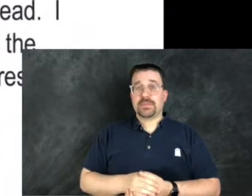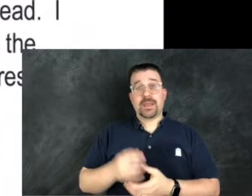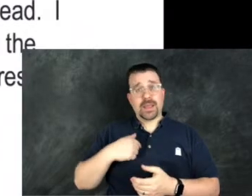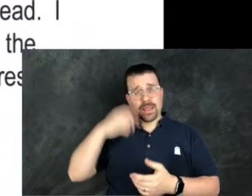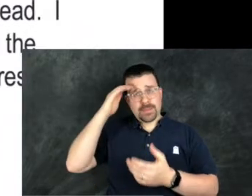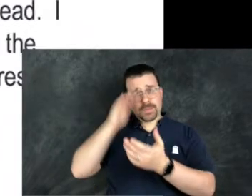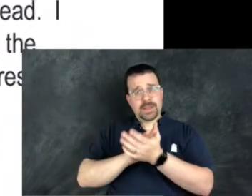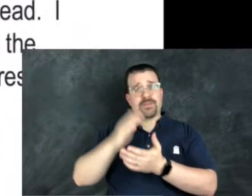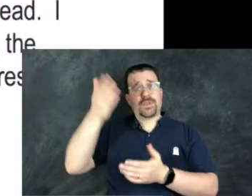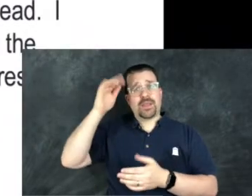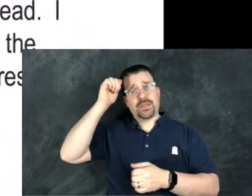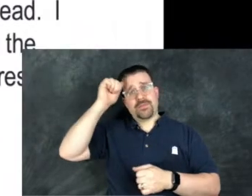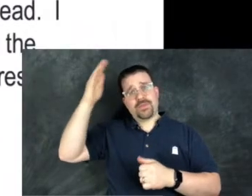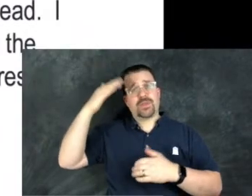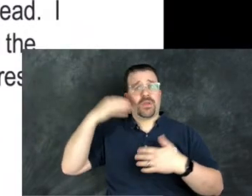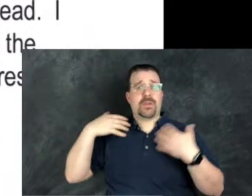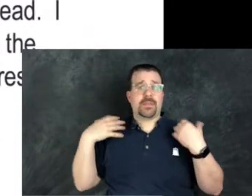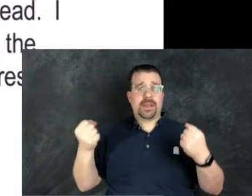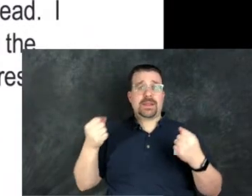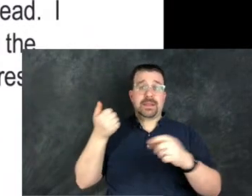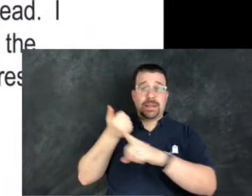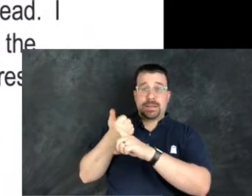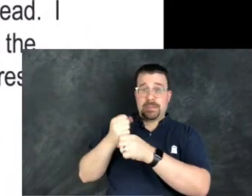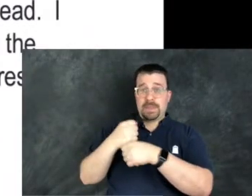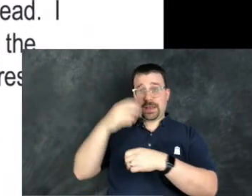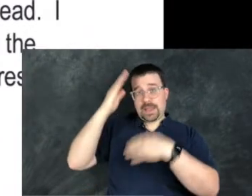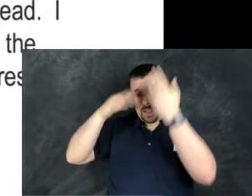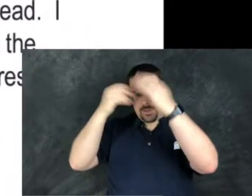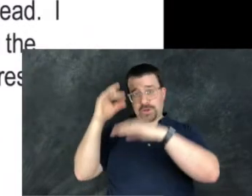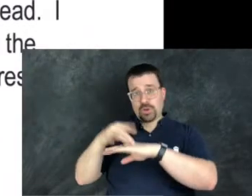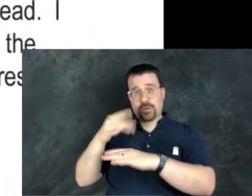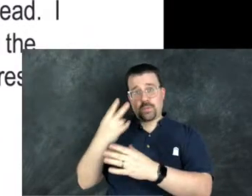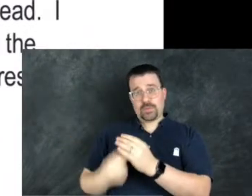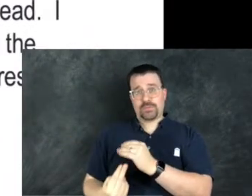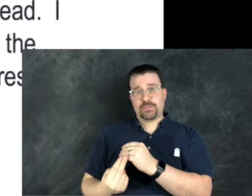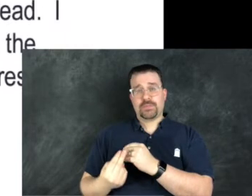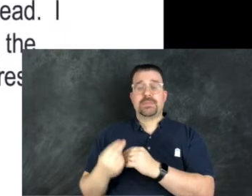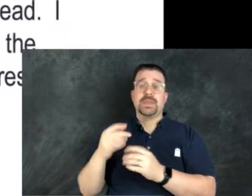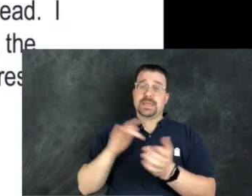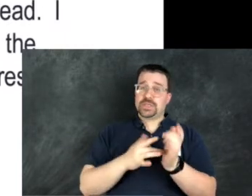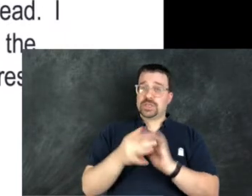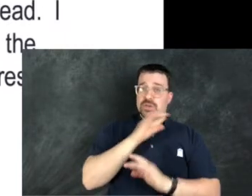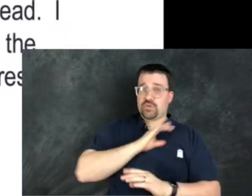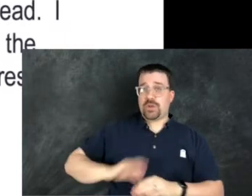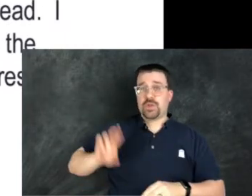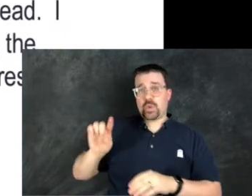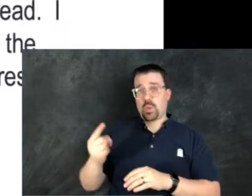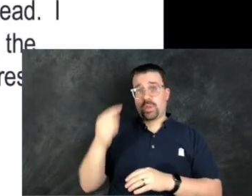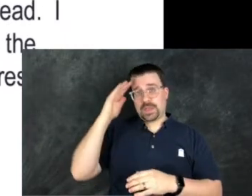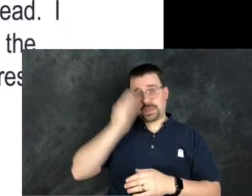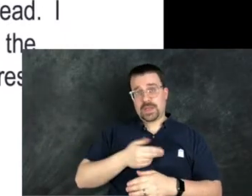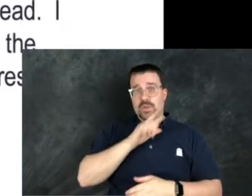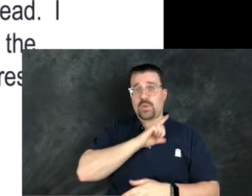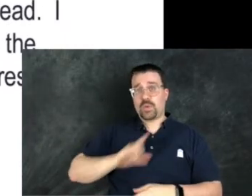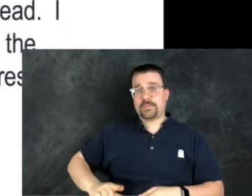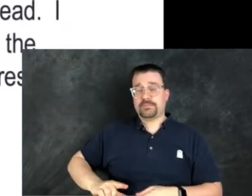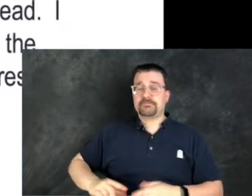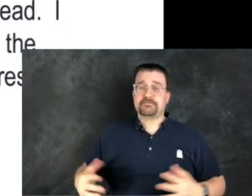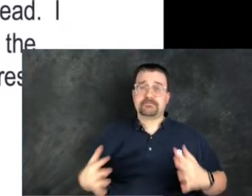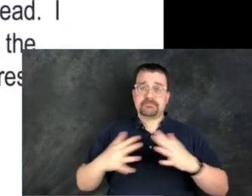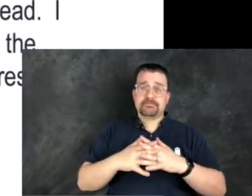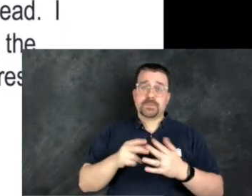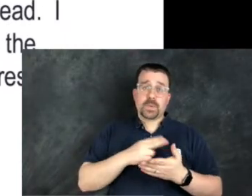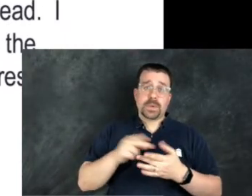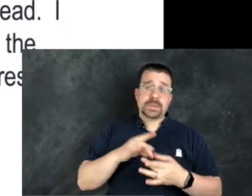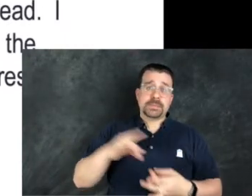I believe in God, the Father Almighty, maker of heaven and earth, and in Jesus Christ, his only Son, our Lord, who was conceived by the